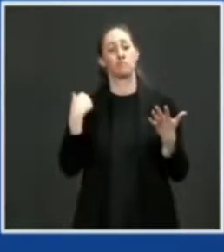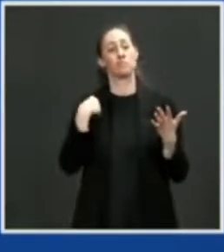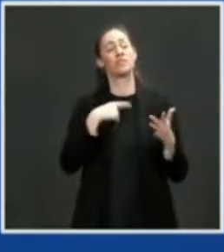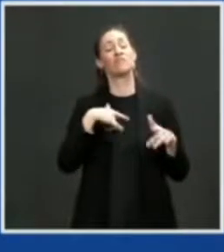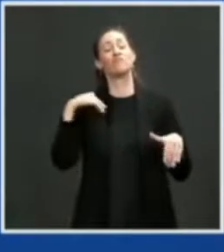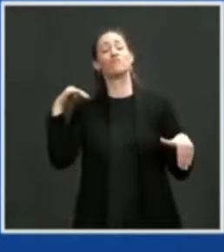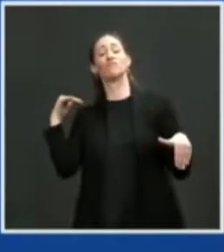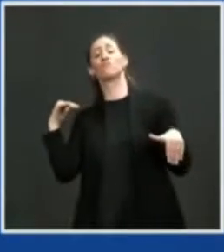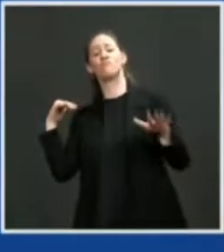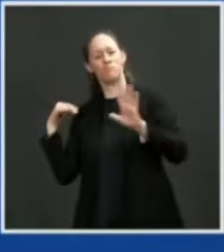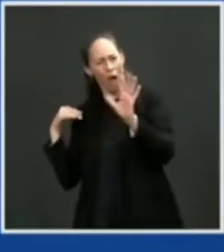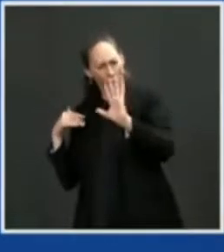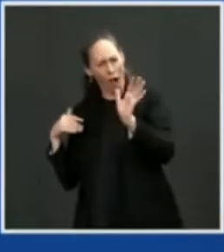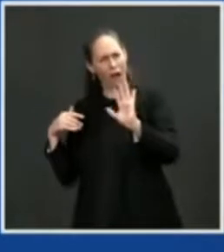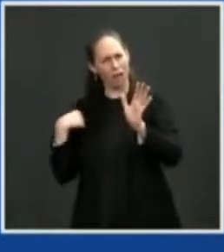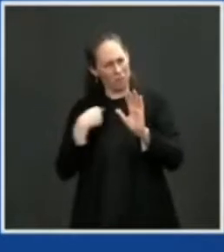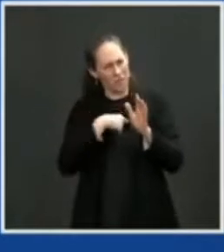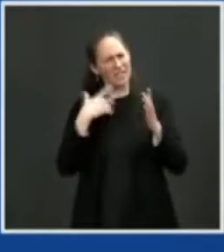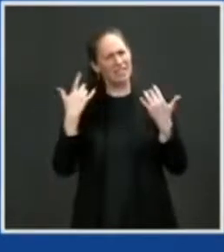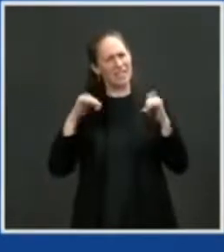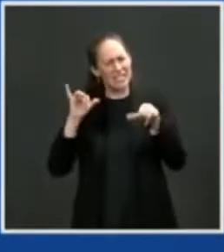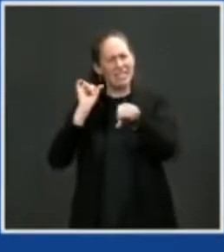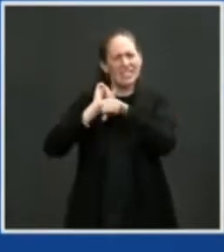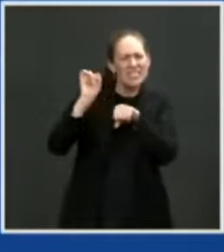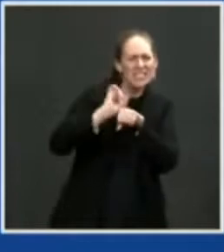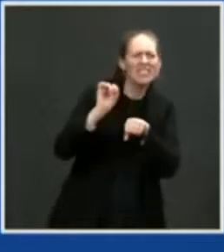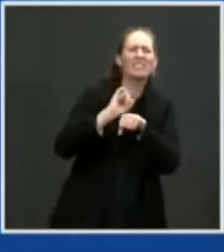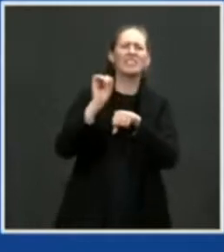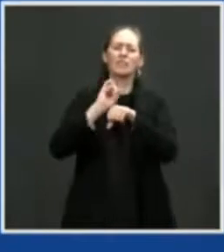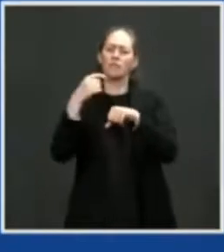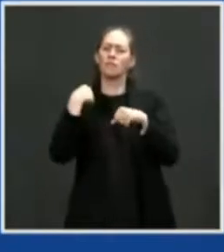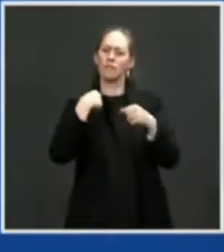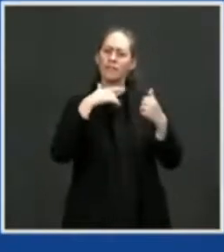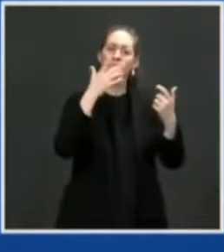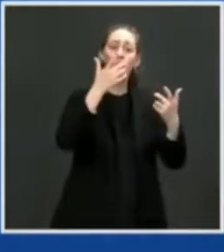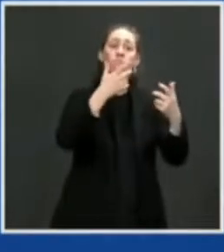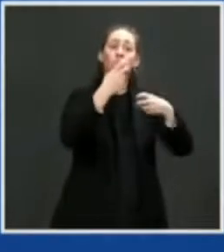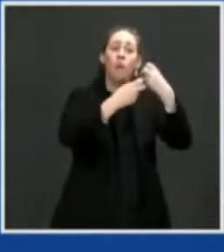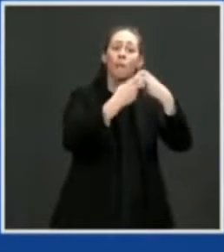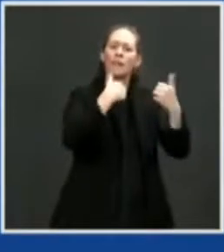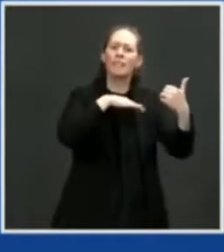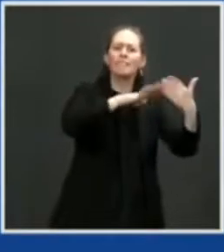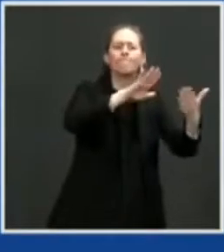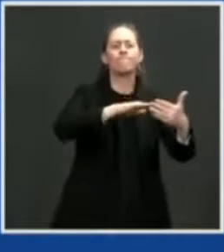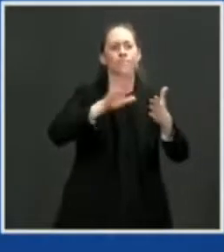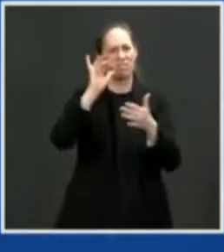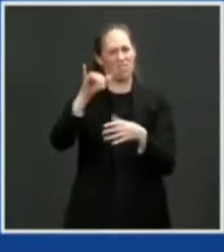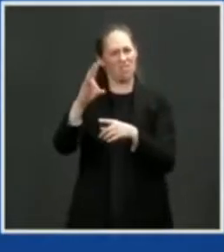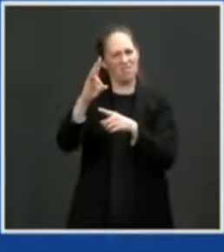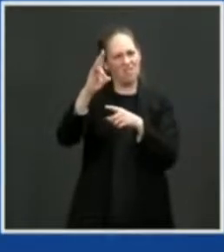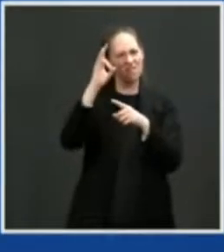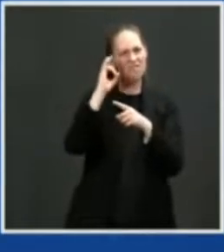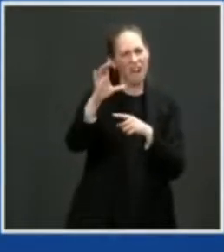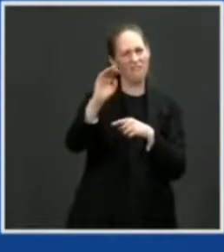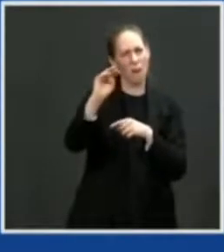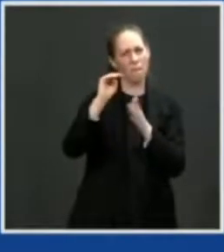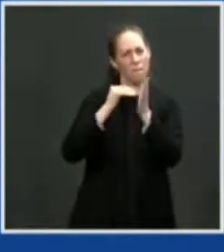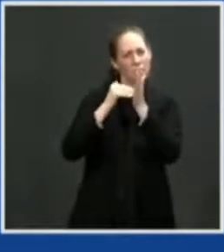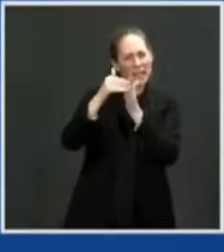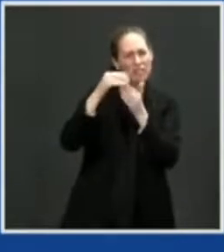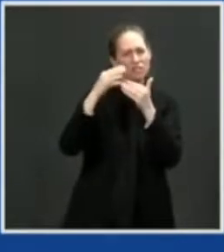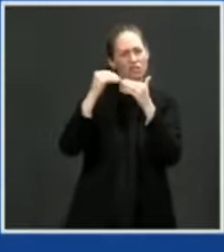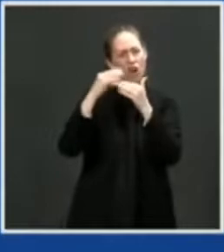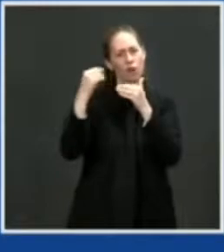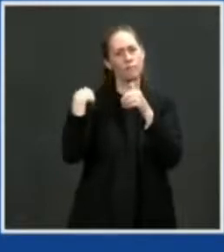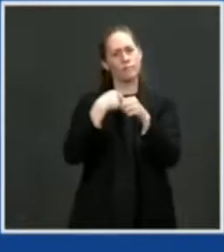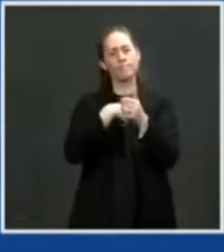our administration. We are going to do it We're all. going to be spending that $700+ We are million going a year. to send out ice Change the life cream. and circumstances of